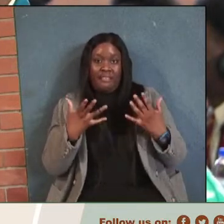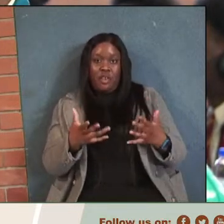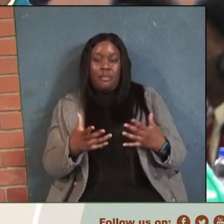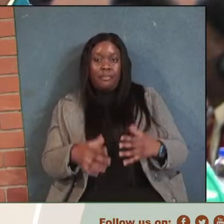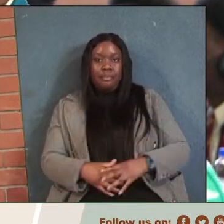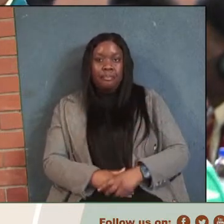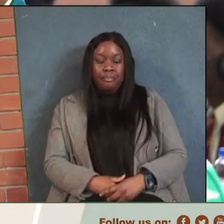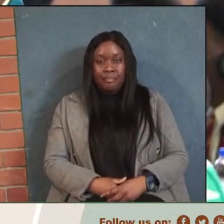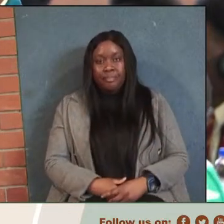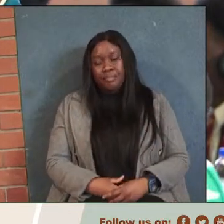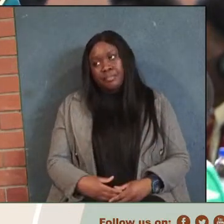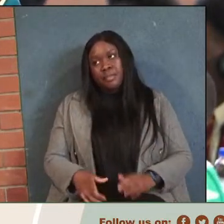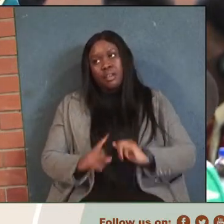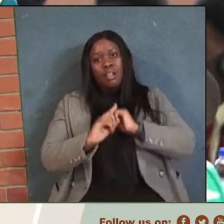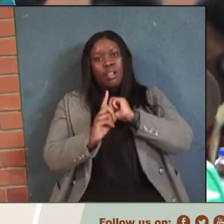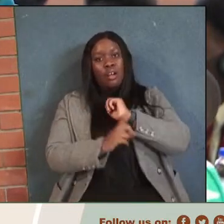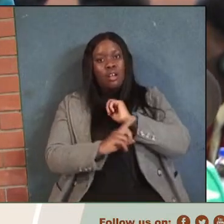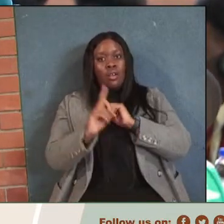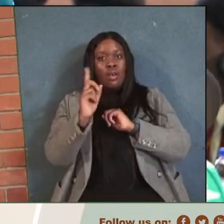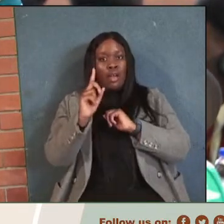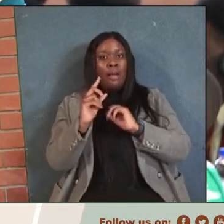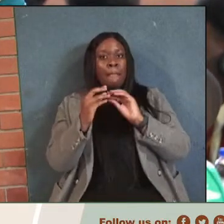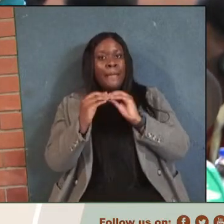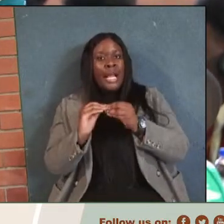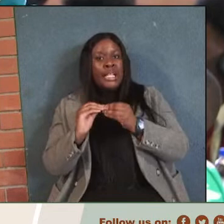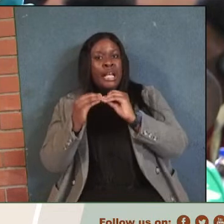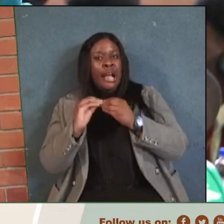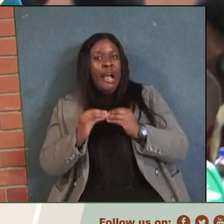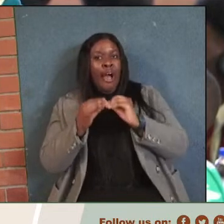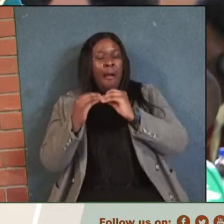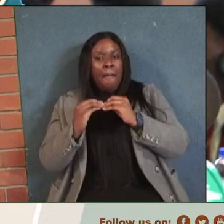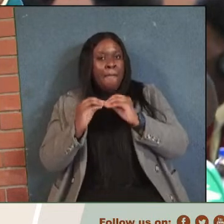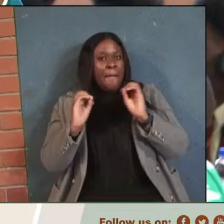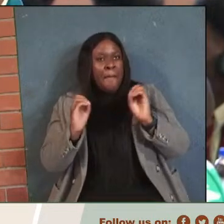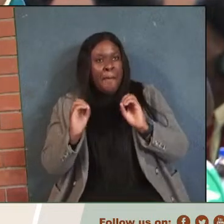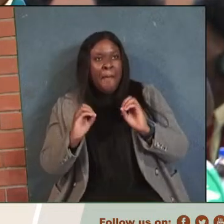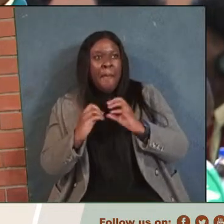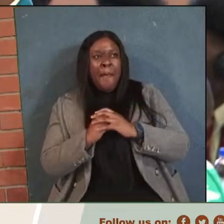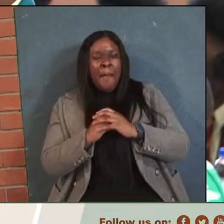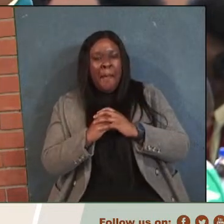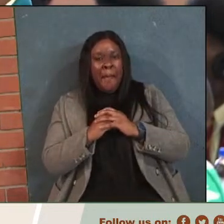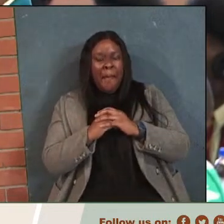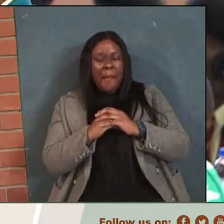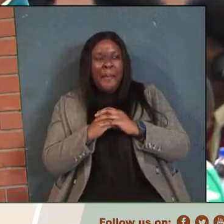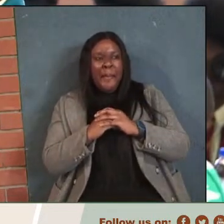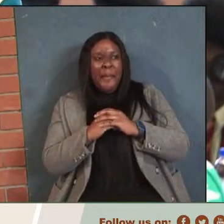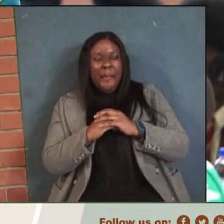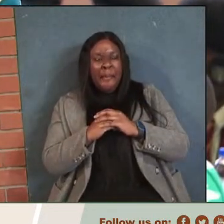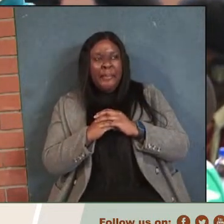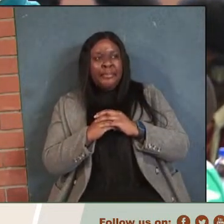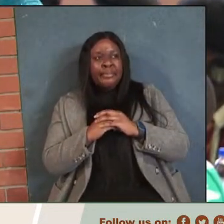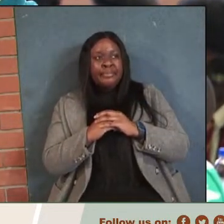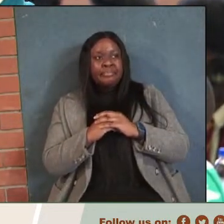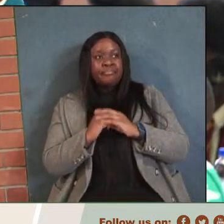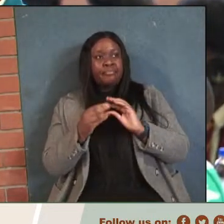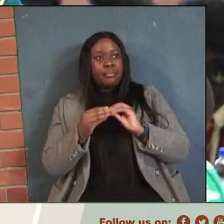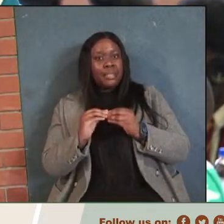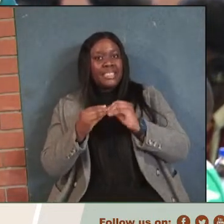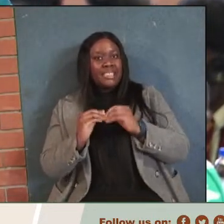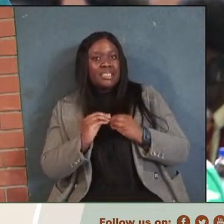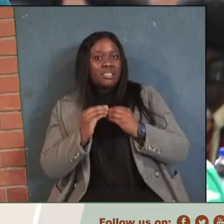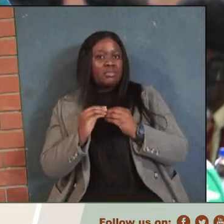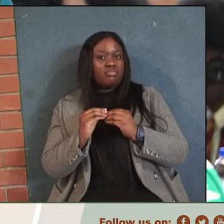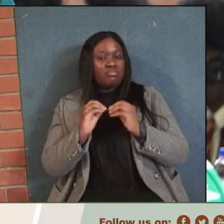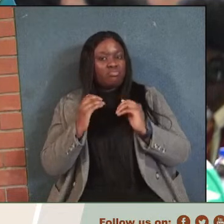least, insufficient maintenance and cleanliness. Neglected maintenance and poor cleaning practices in our schools